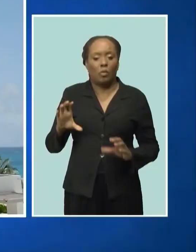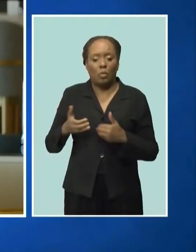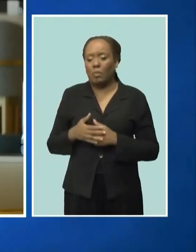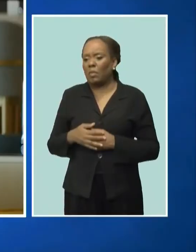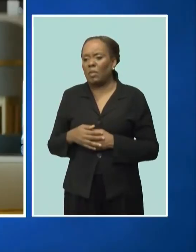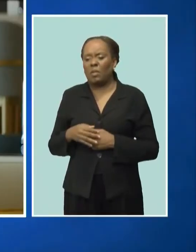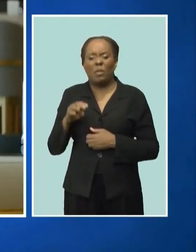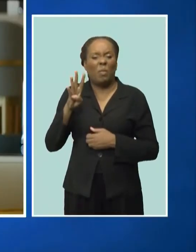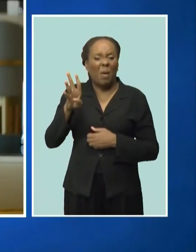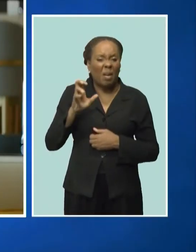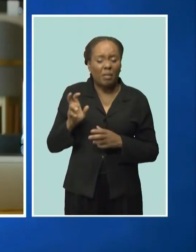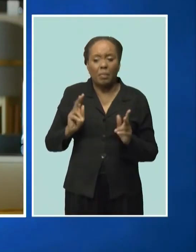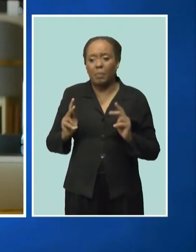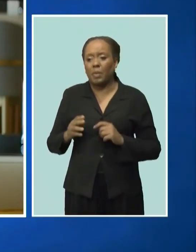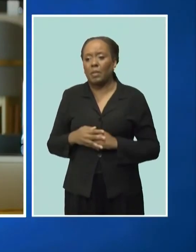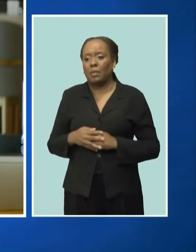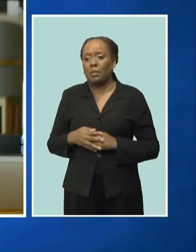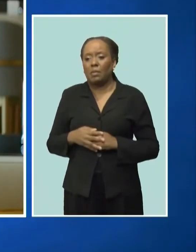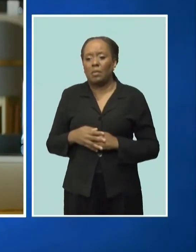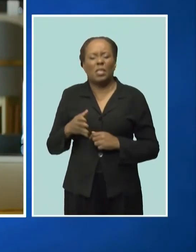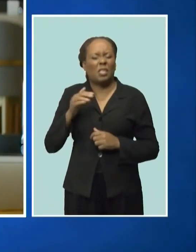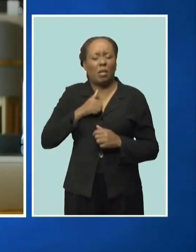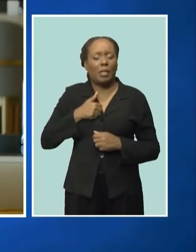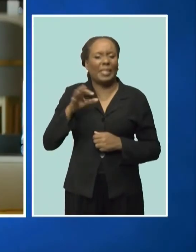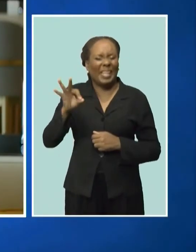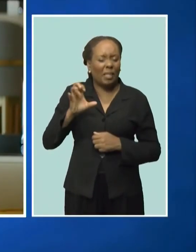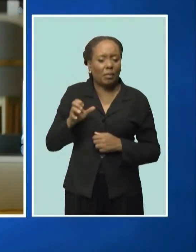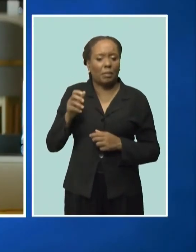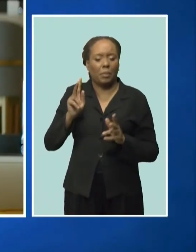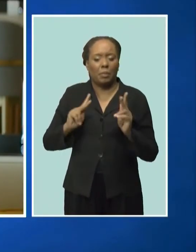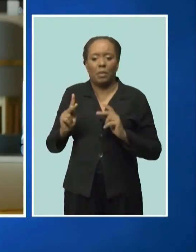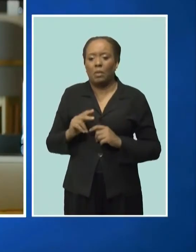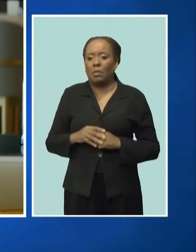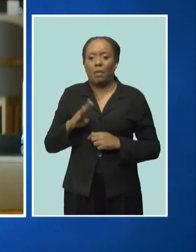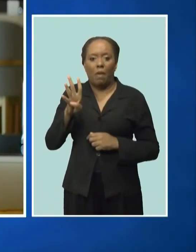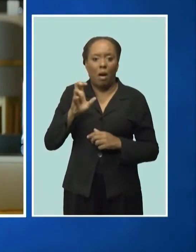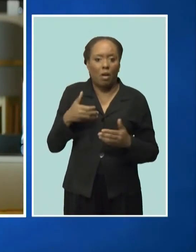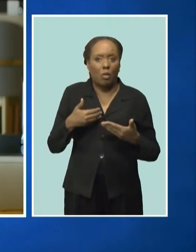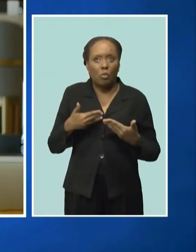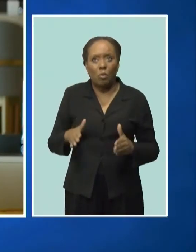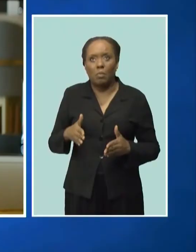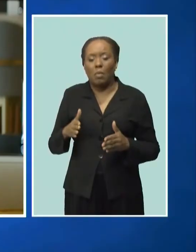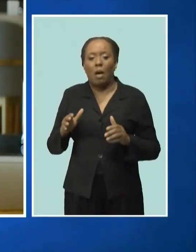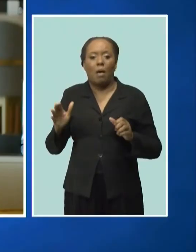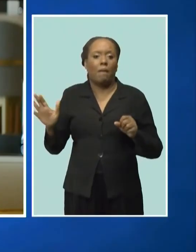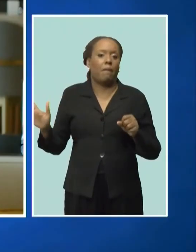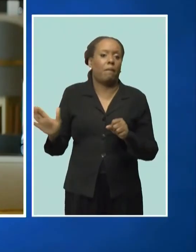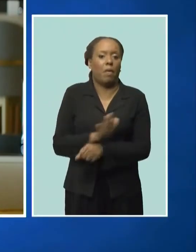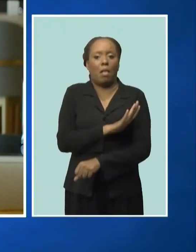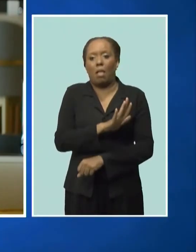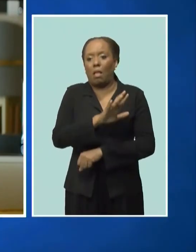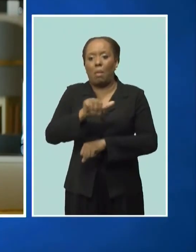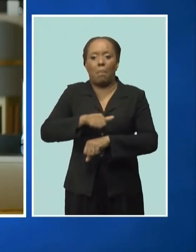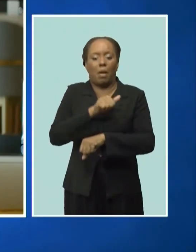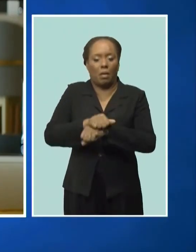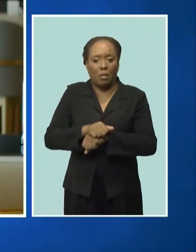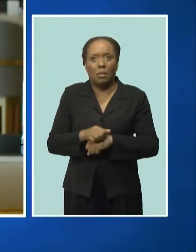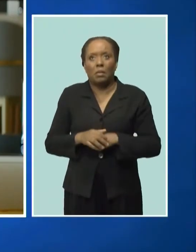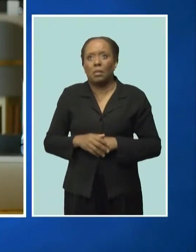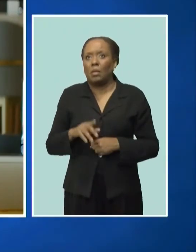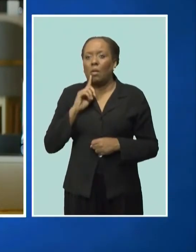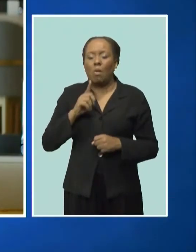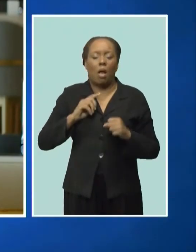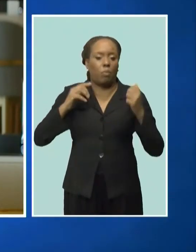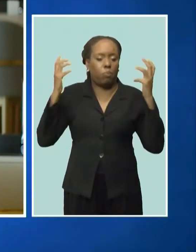Full banqueting spaces are being utilized. All over the resort is being utilized. So the dynamics of those groups have been